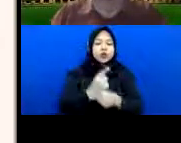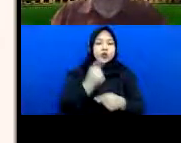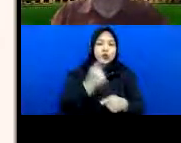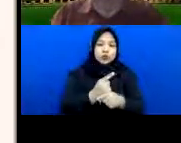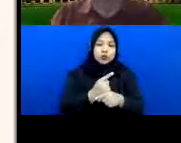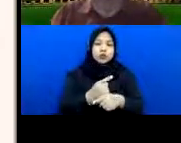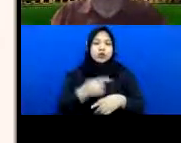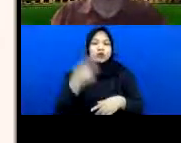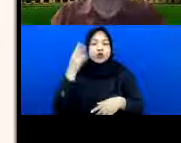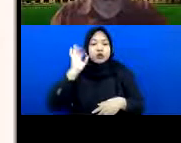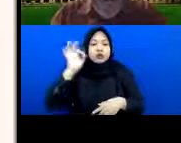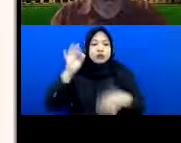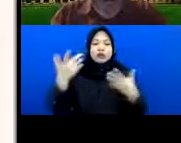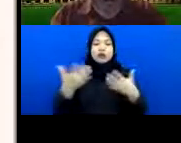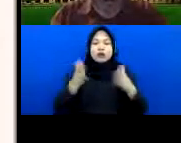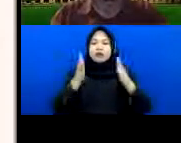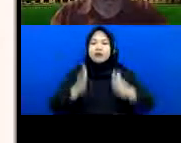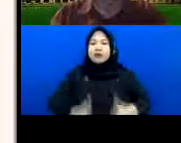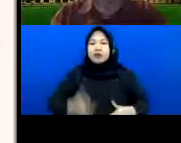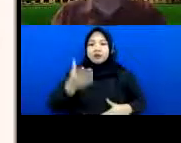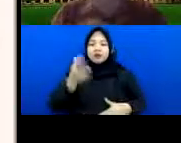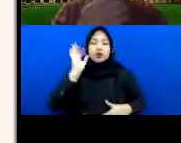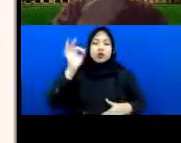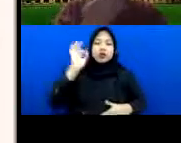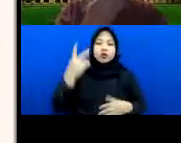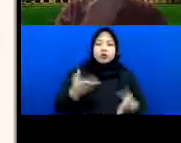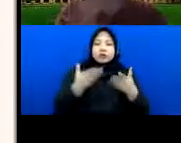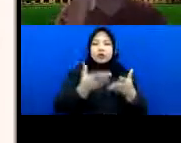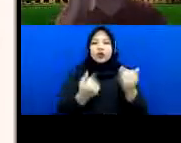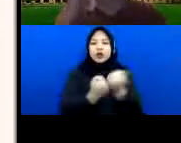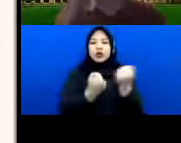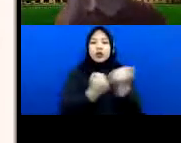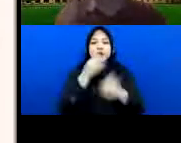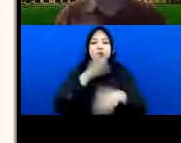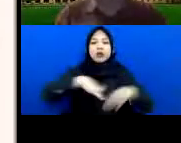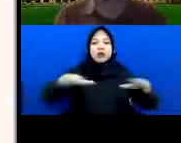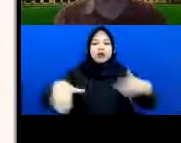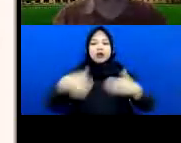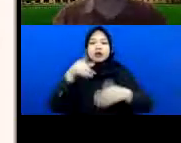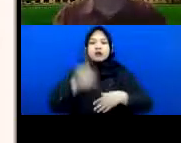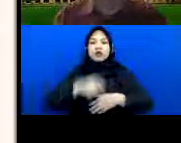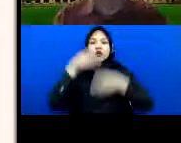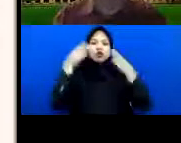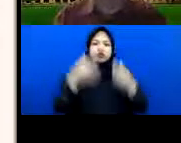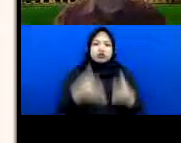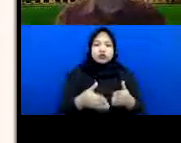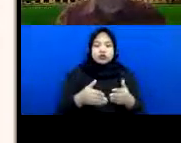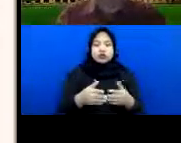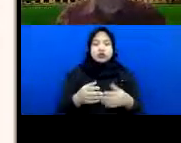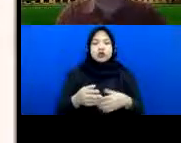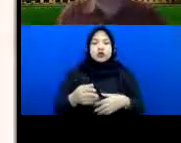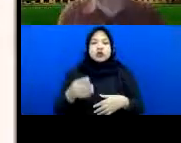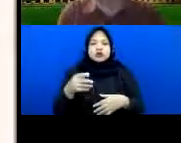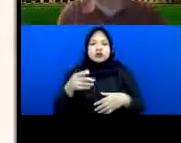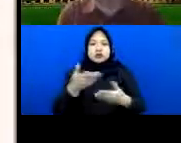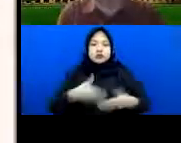with disabilities, how do you play your role as a parent in providing support to students with special needs in terms